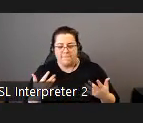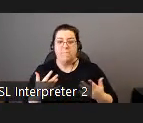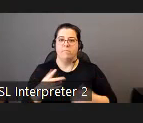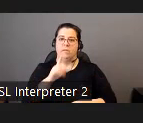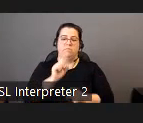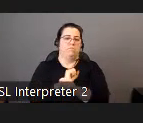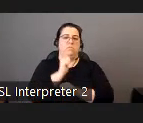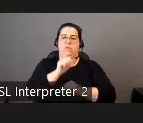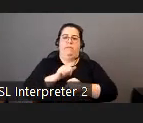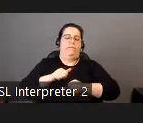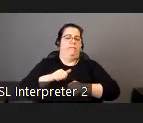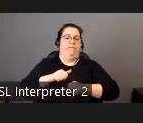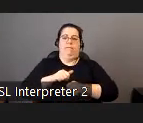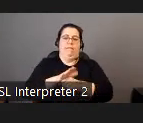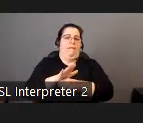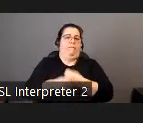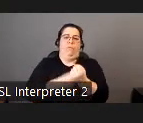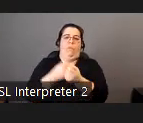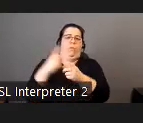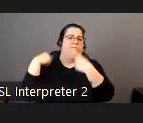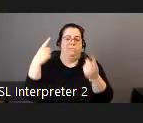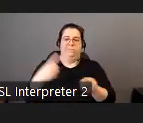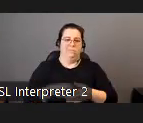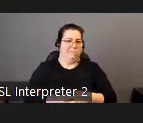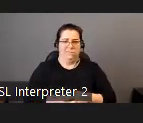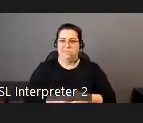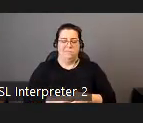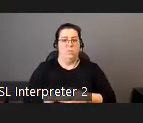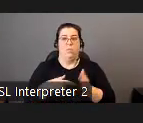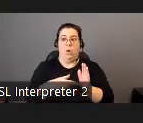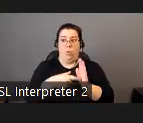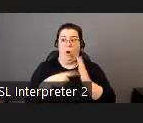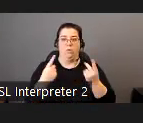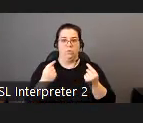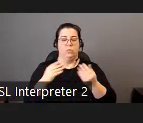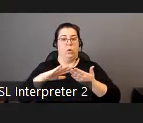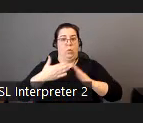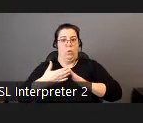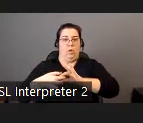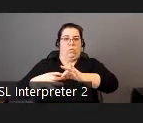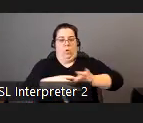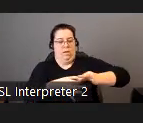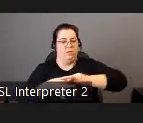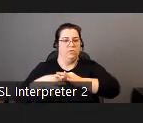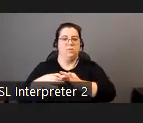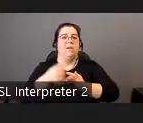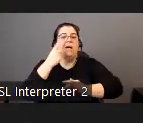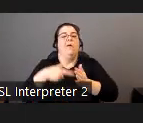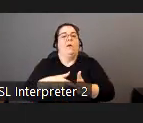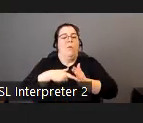for it. It cannot be expected to do this sort of community coordination work without any kind of